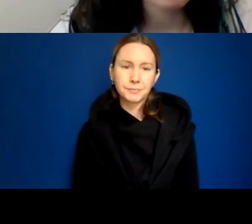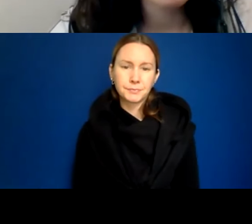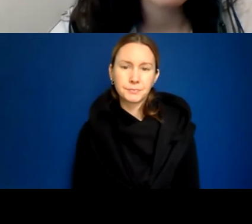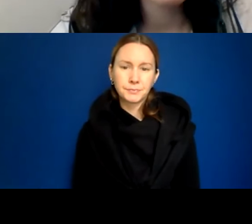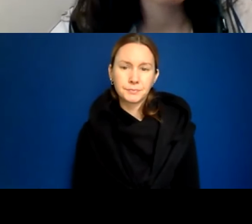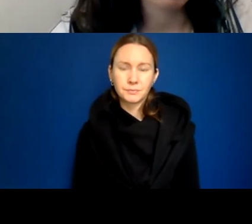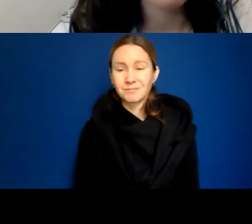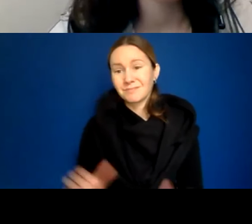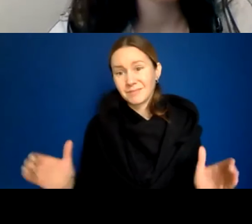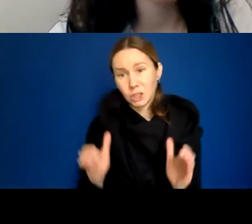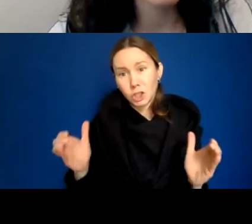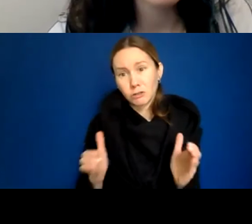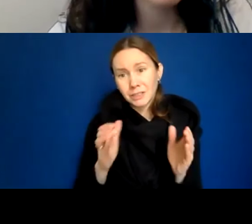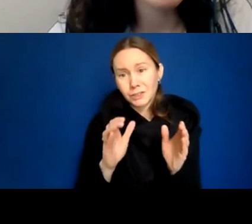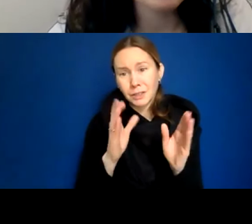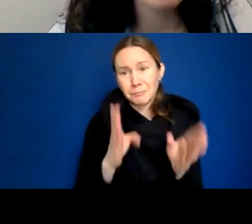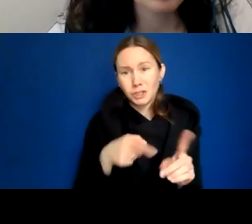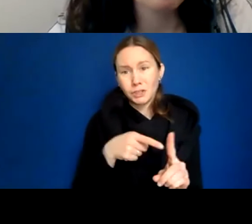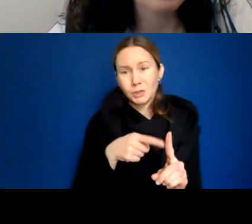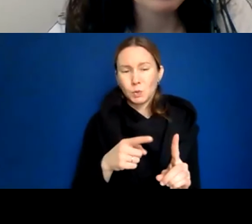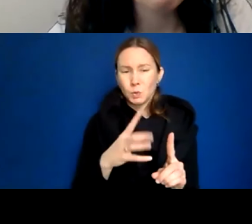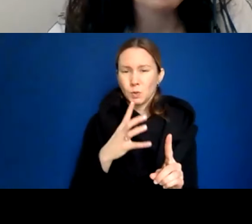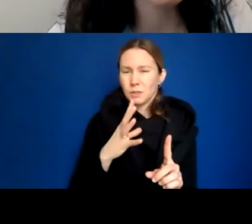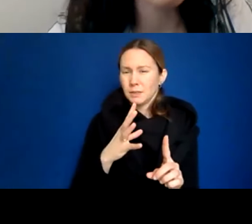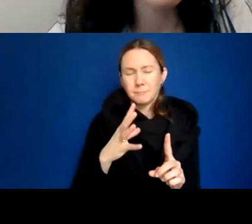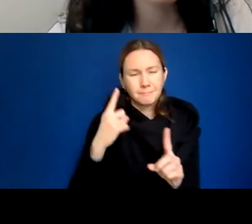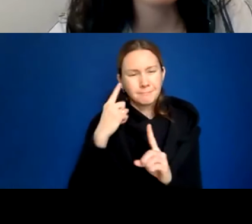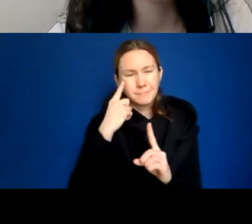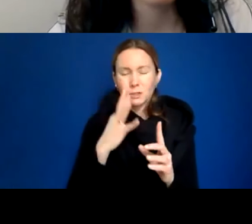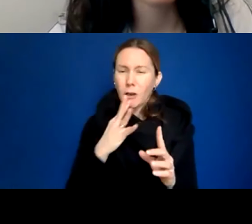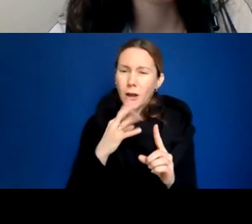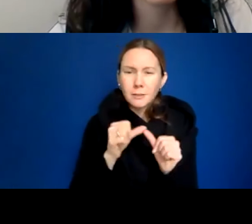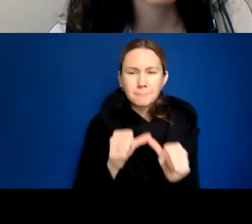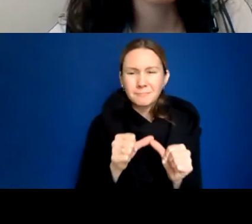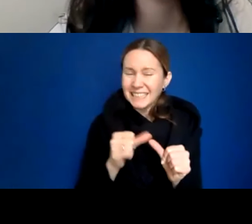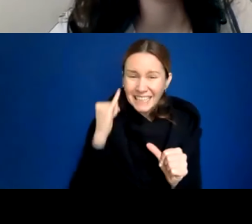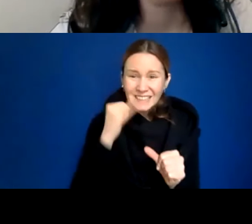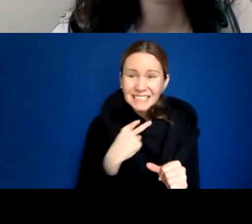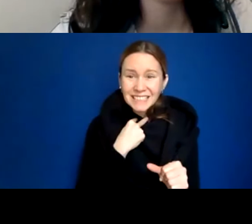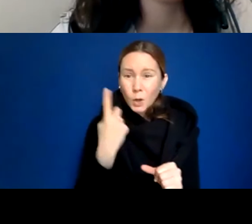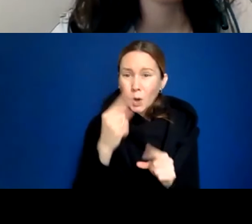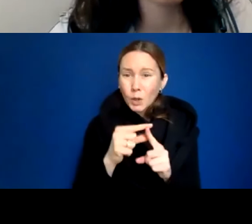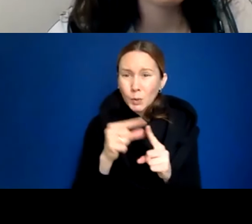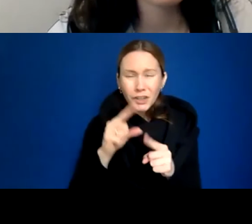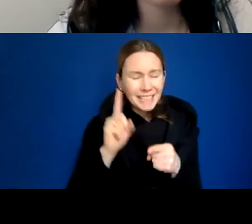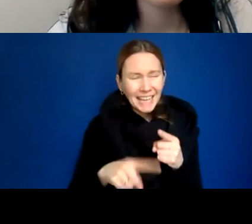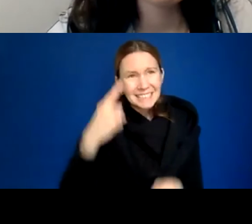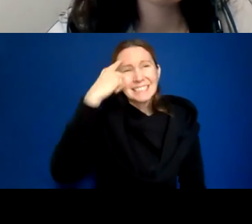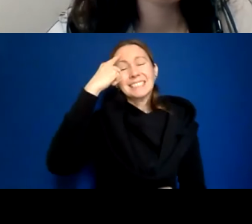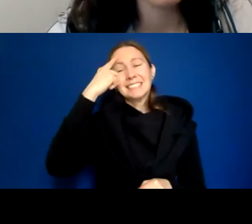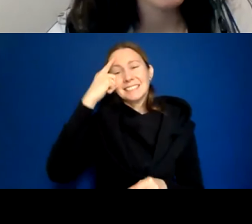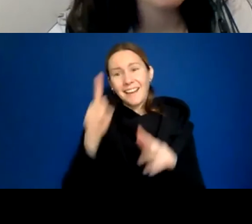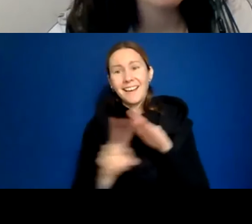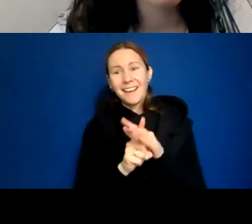Encourage the person to talk around a word if they can't come up with it. If you notice that they're stuck on a word, maybe say to